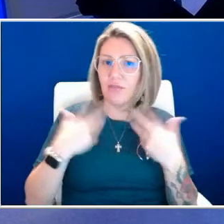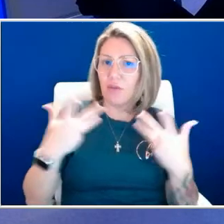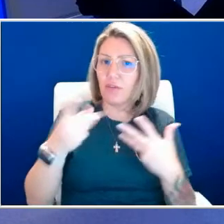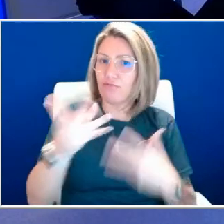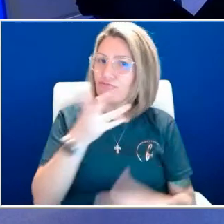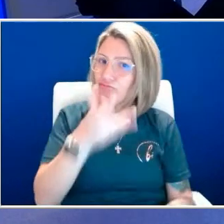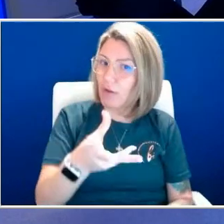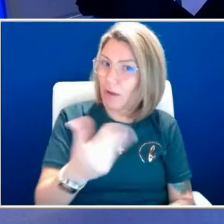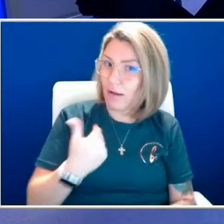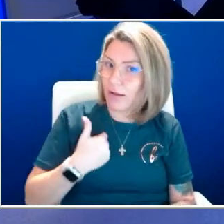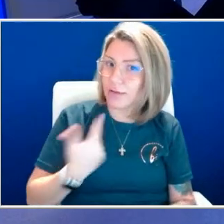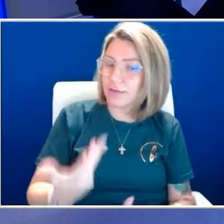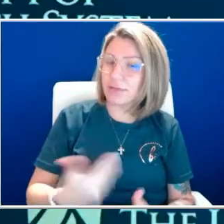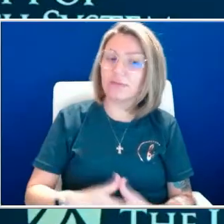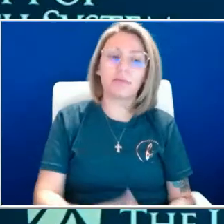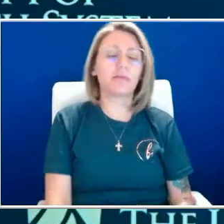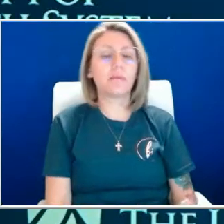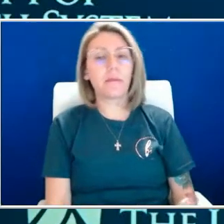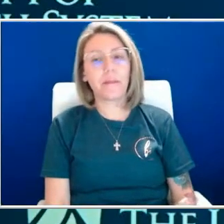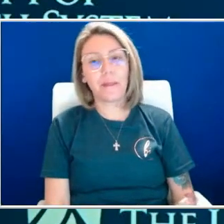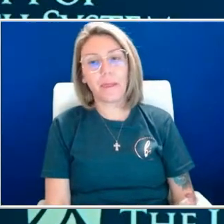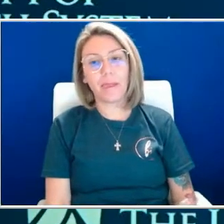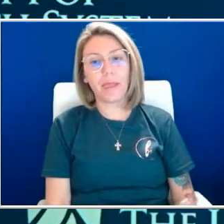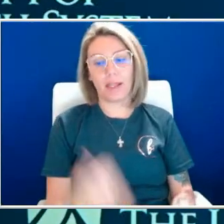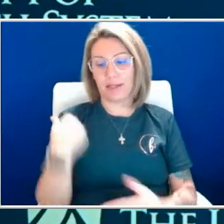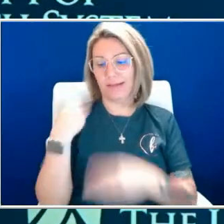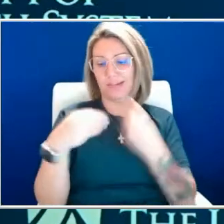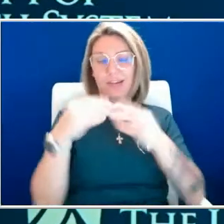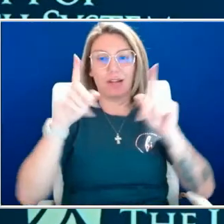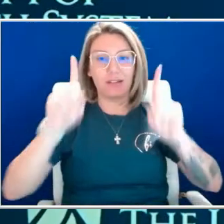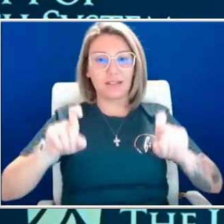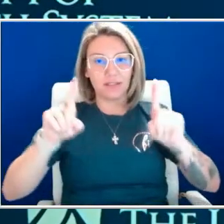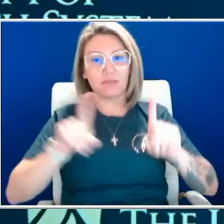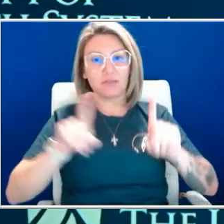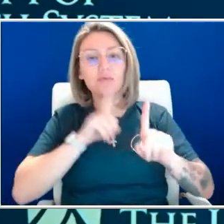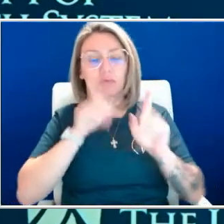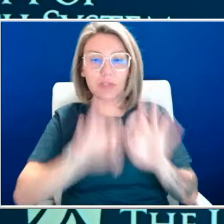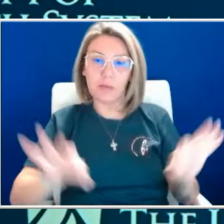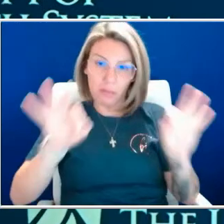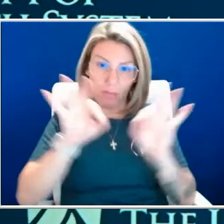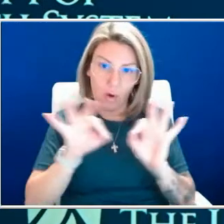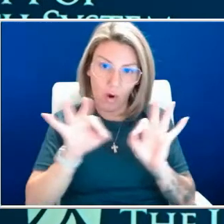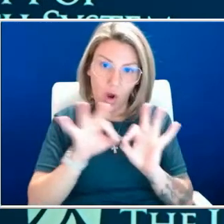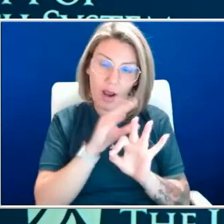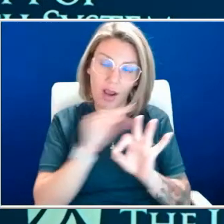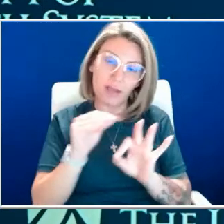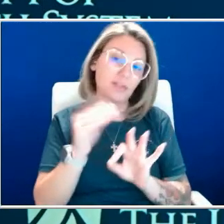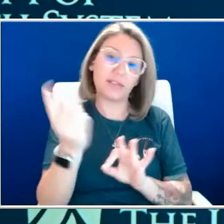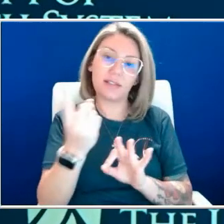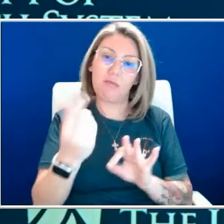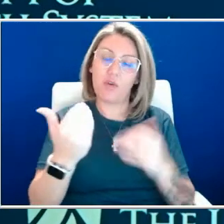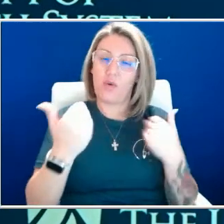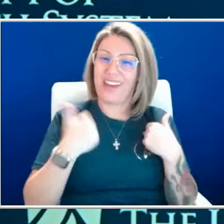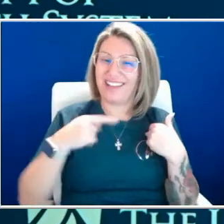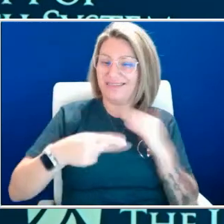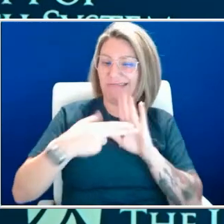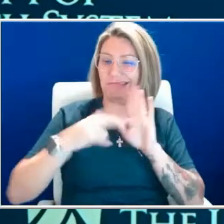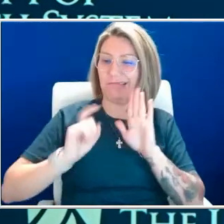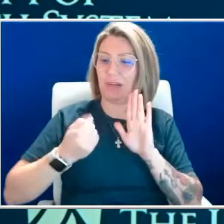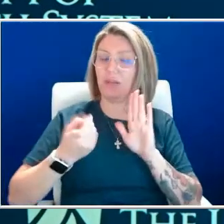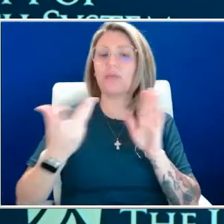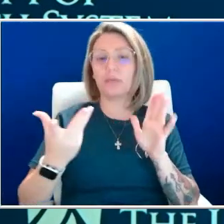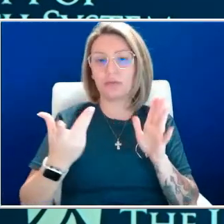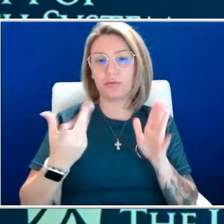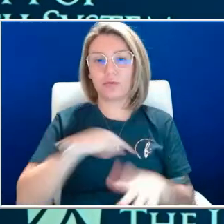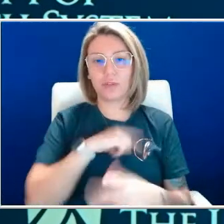think genetic testing I think is very, very important in someone with non-compaction cardiomyopathy. And so what we'll do is